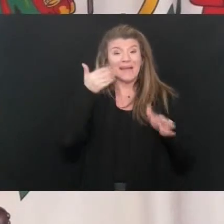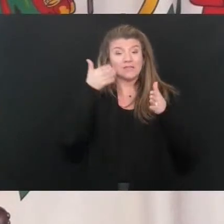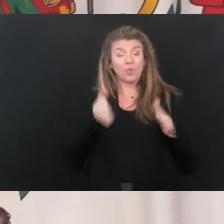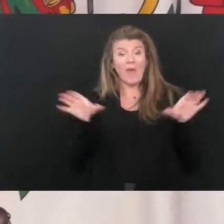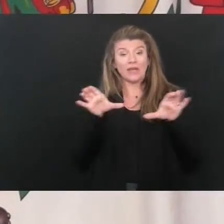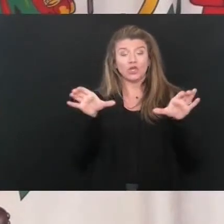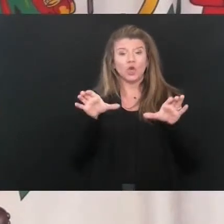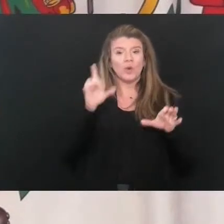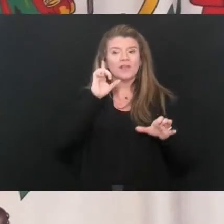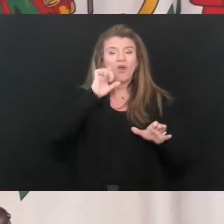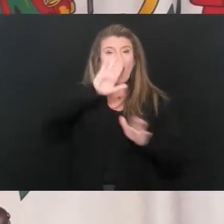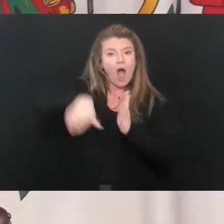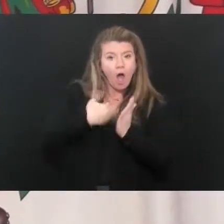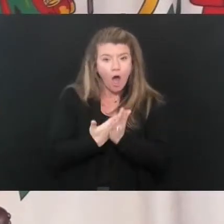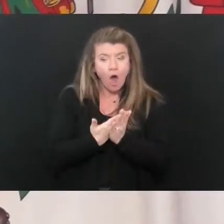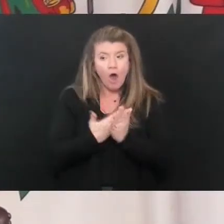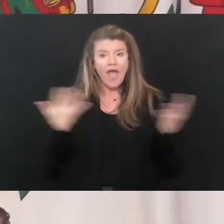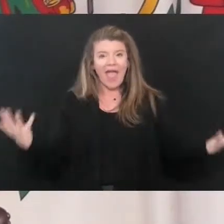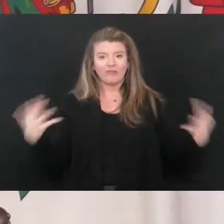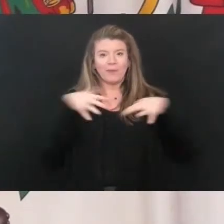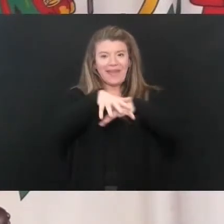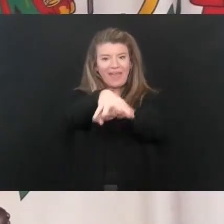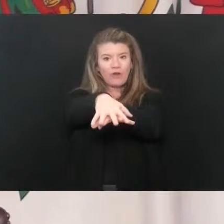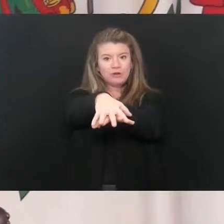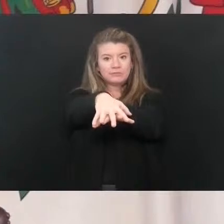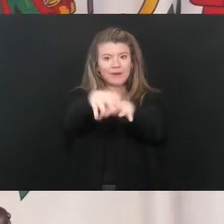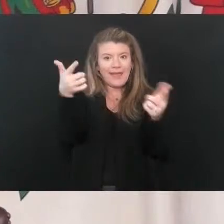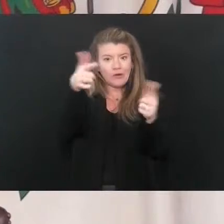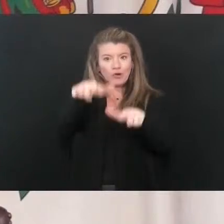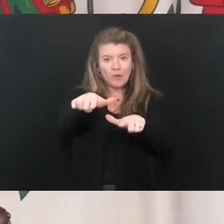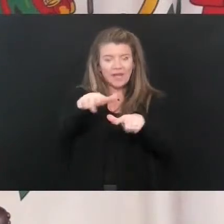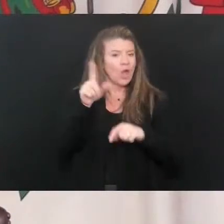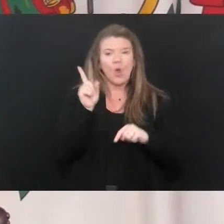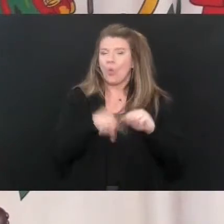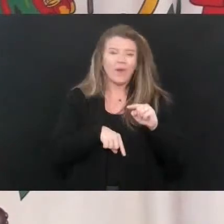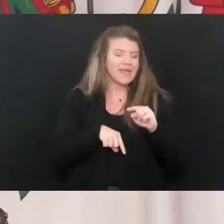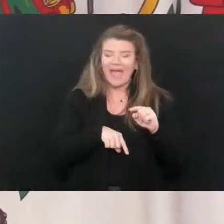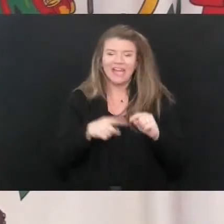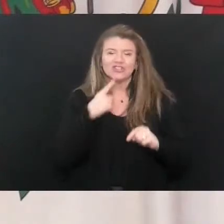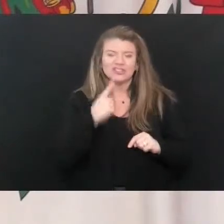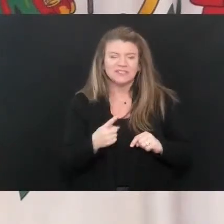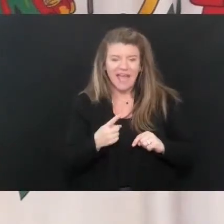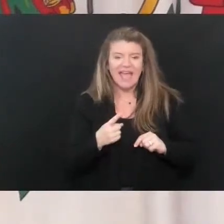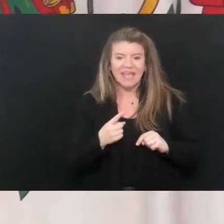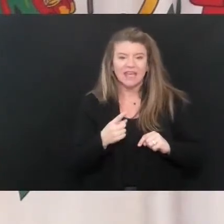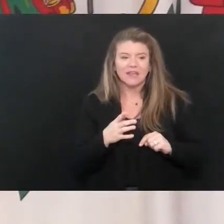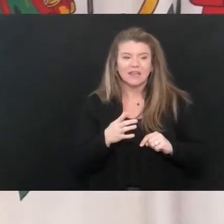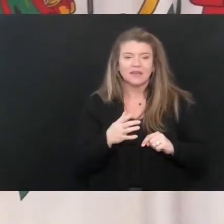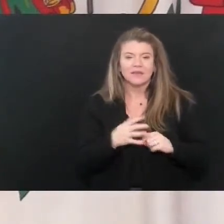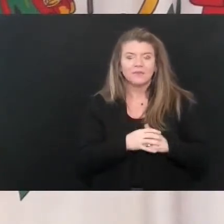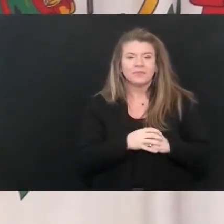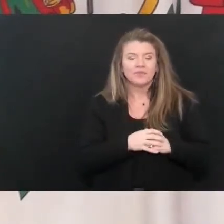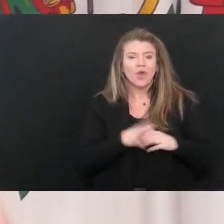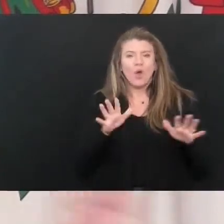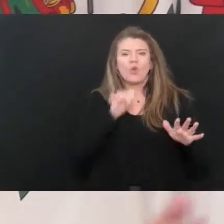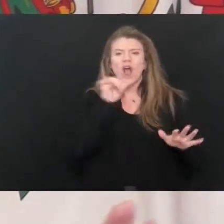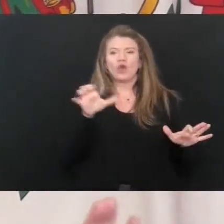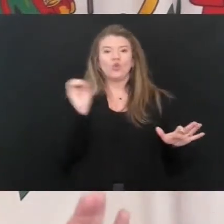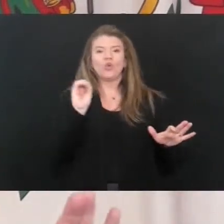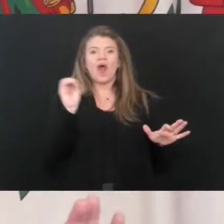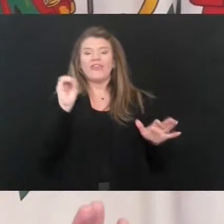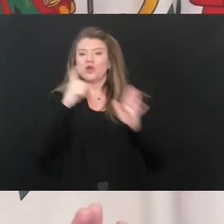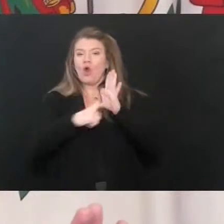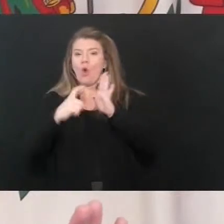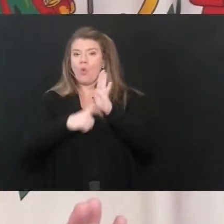it. Everybody's got to play a part of this. We can't just say, well, we're not going to do anything to the